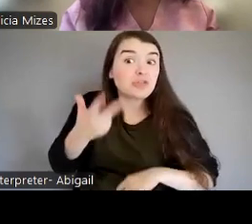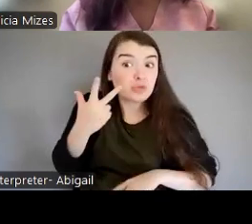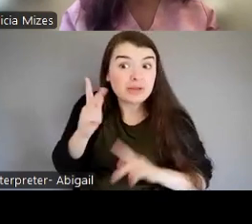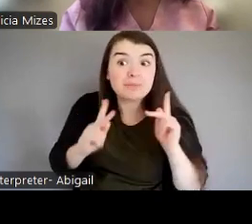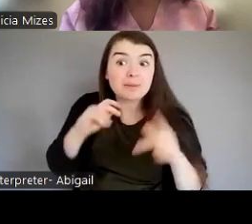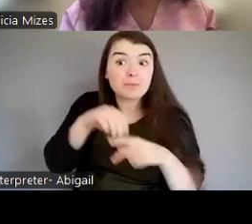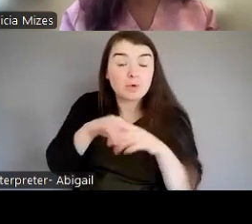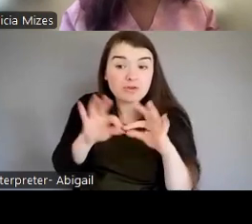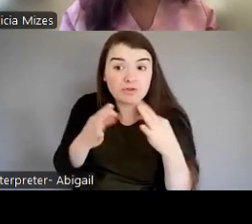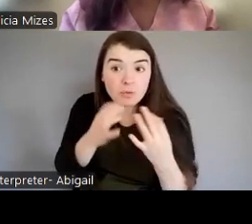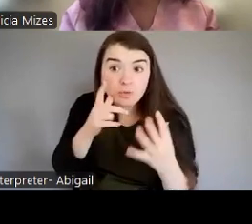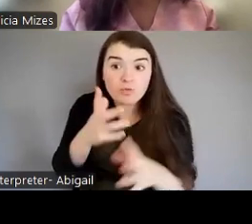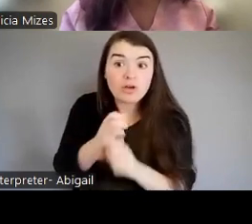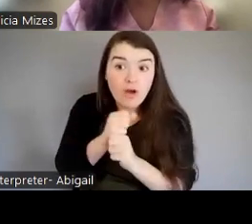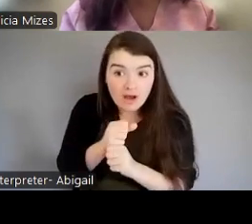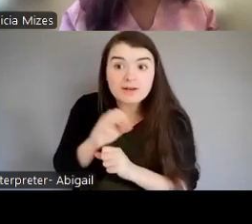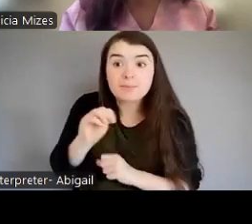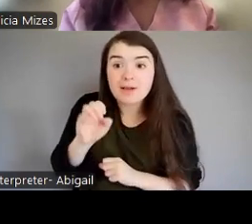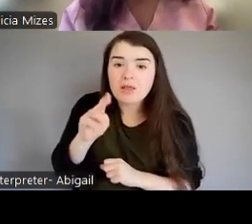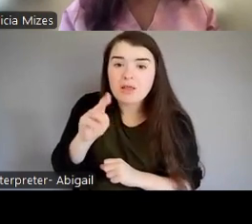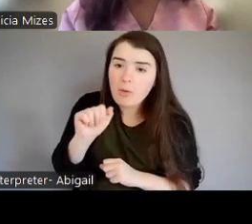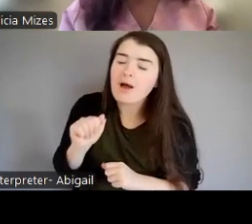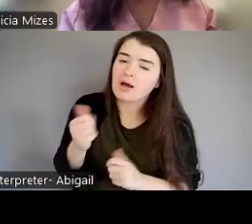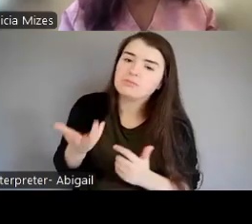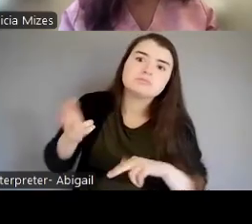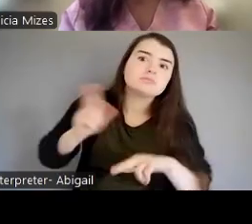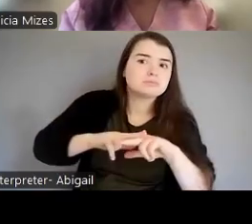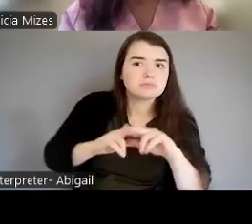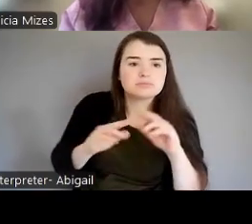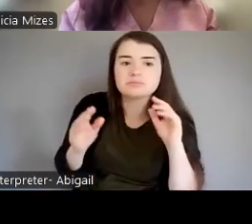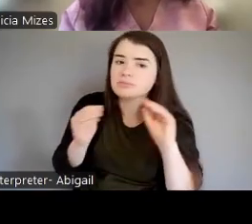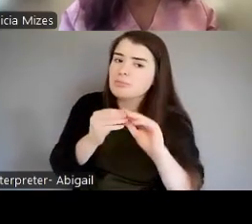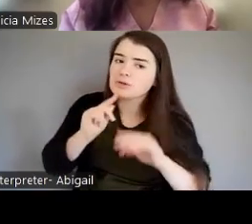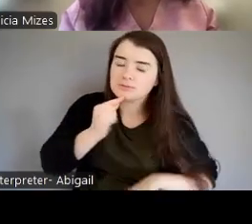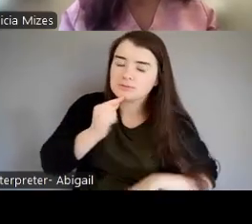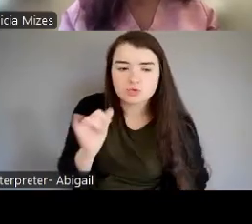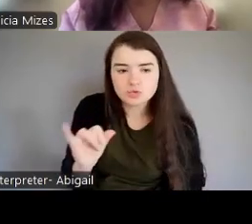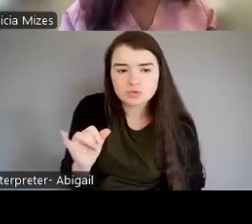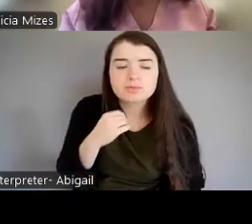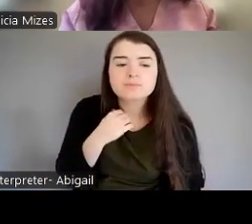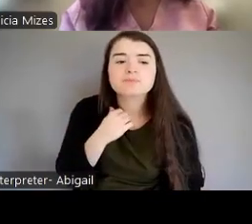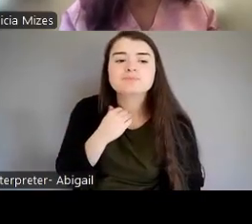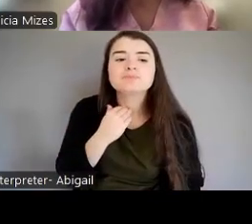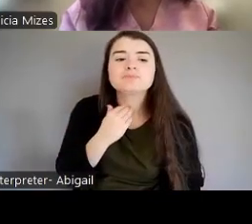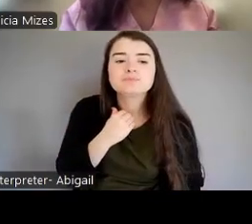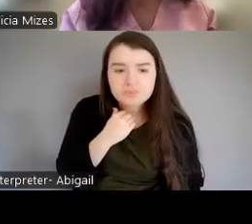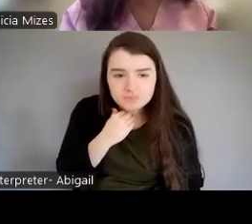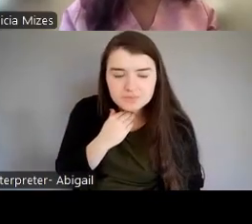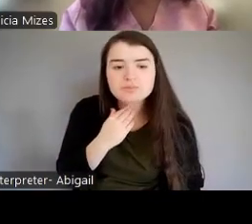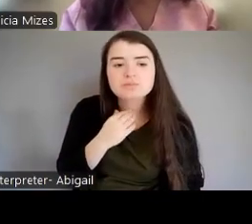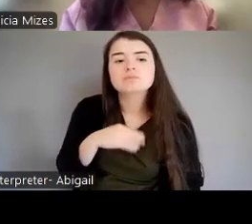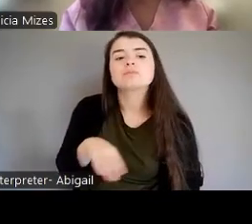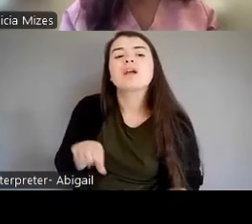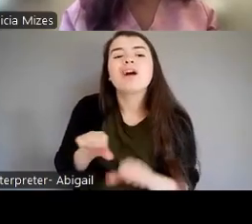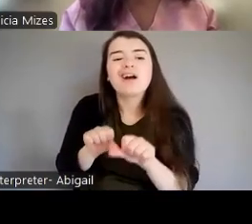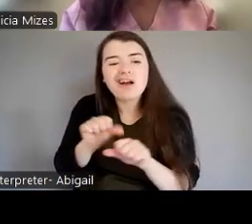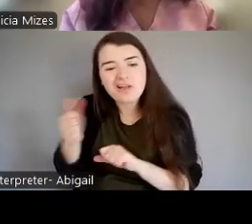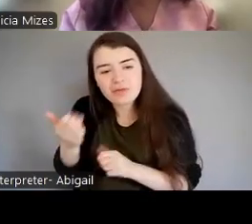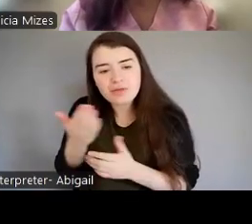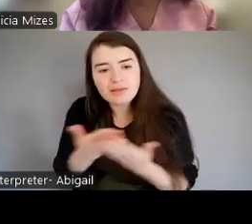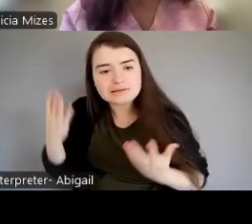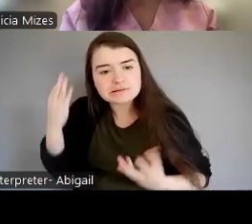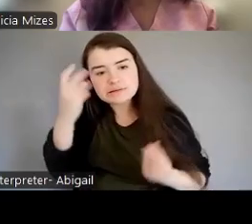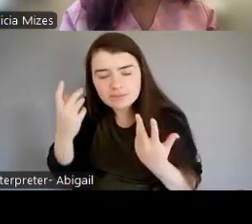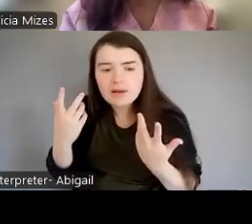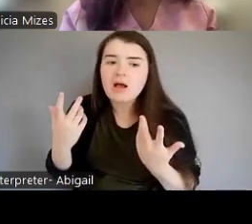have first-degree relatives who have melanoma. Some physical features we think about that could increase someone's risk of skin cancer. This includes lighter